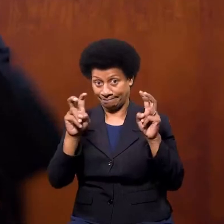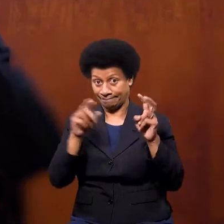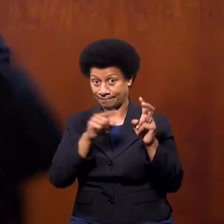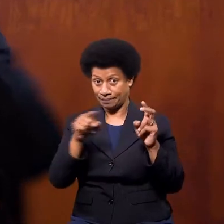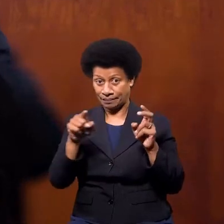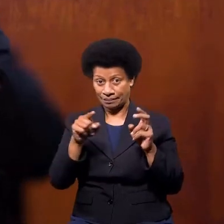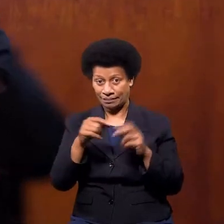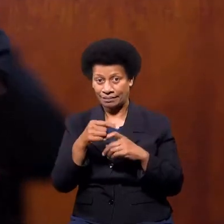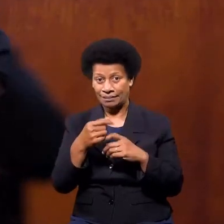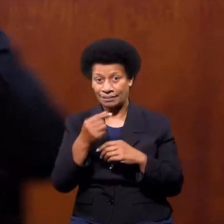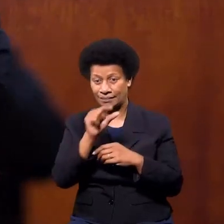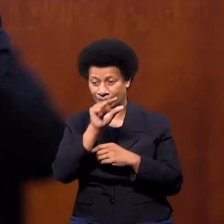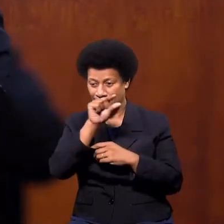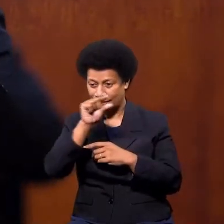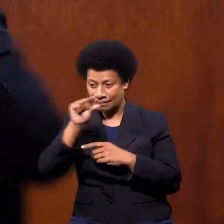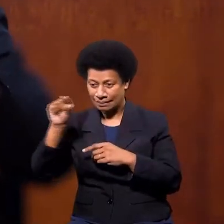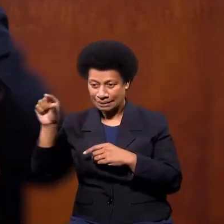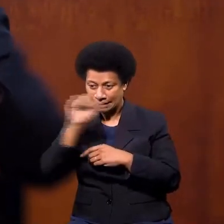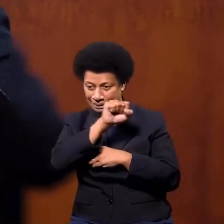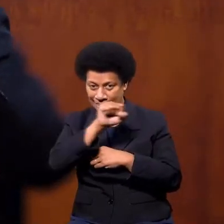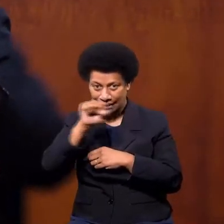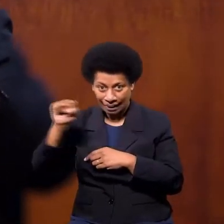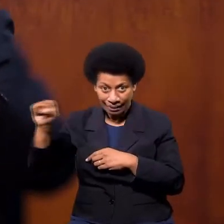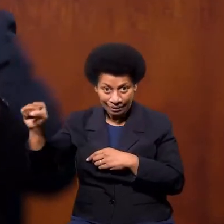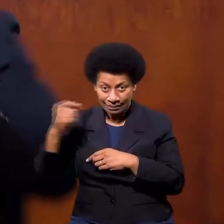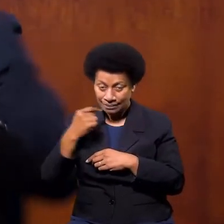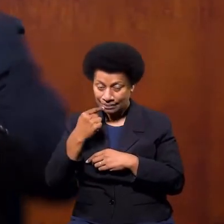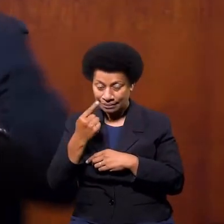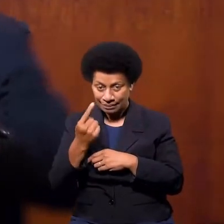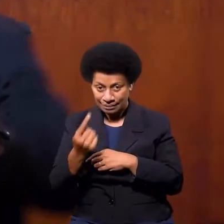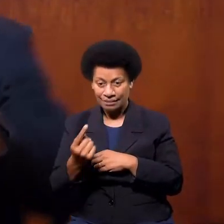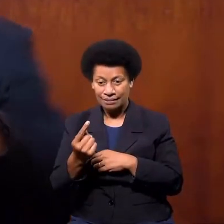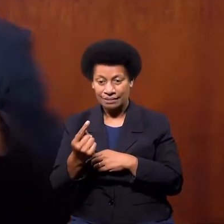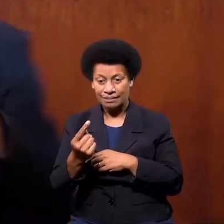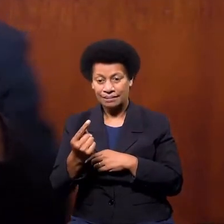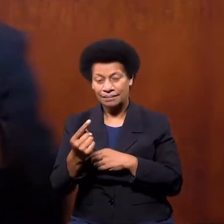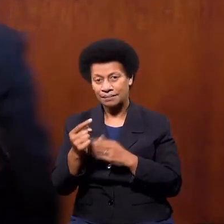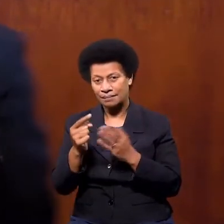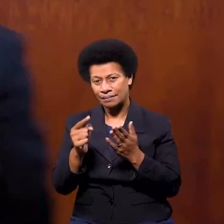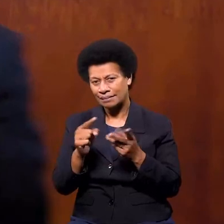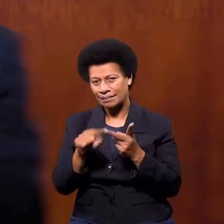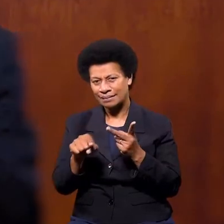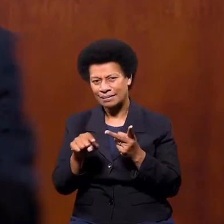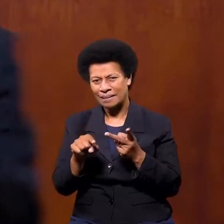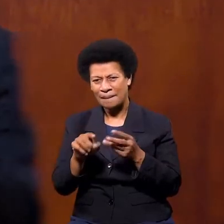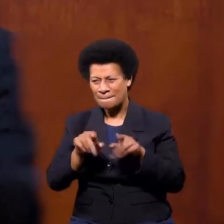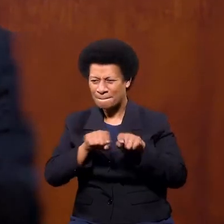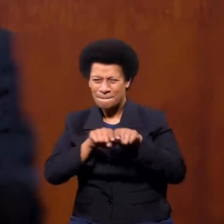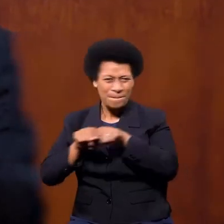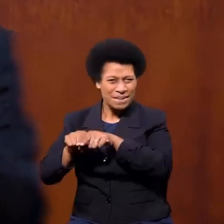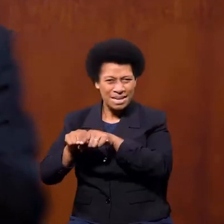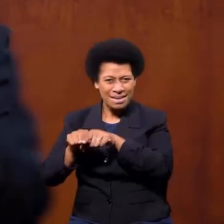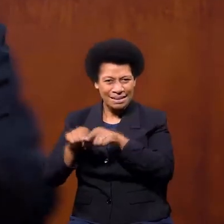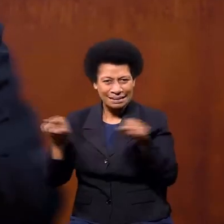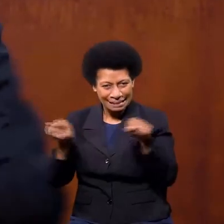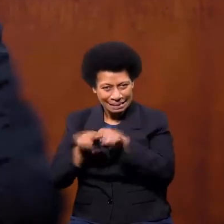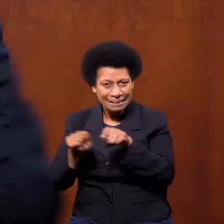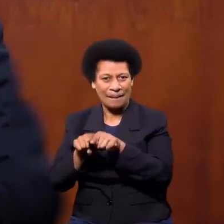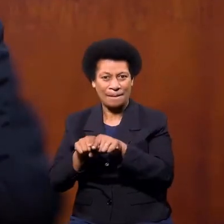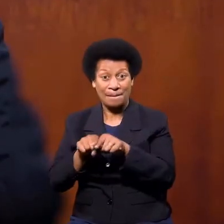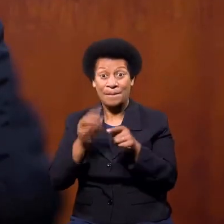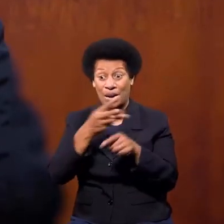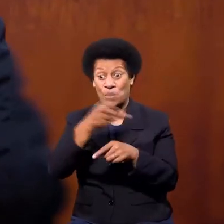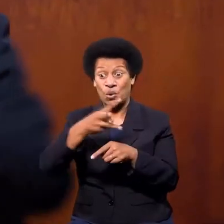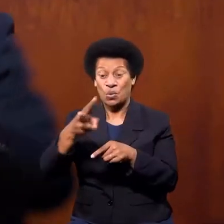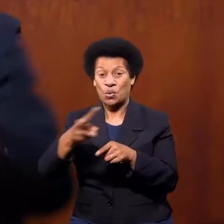first line, they like to repeat it again on the next line, though they put it in a different way, but it means the same